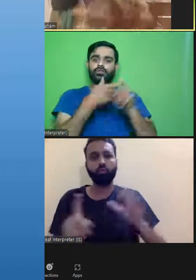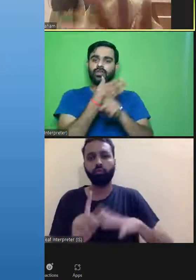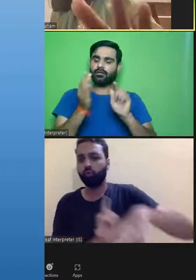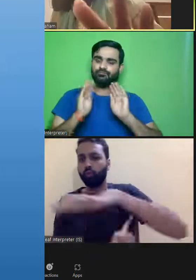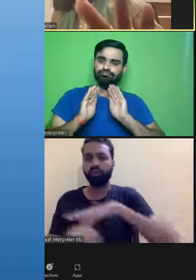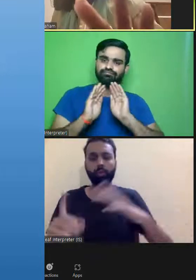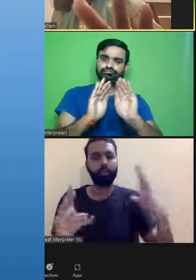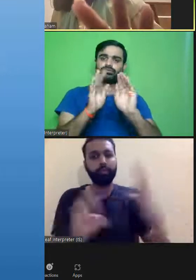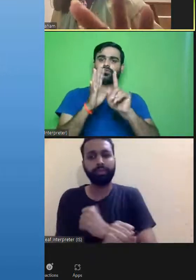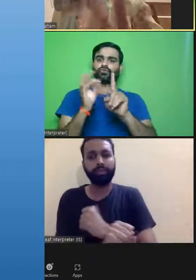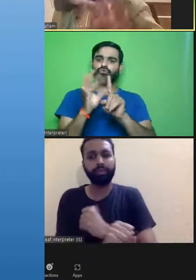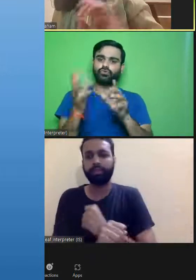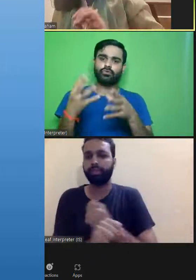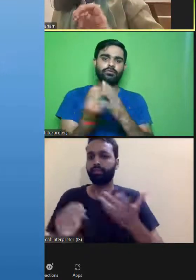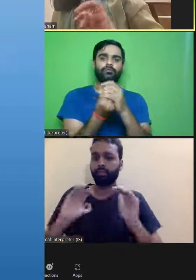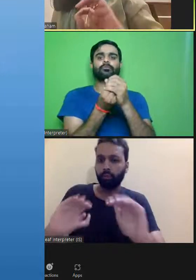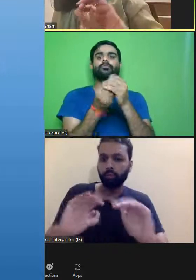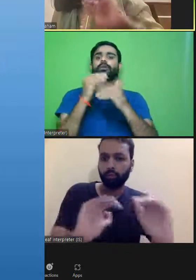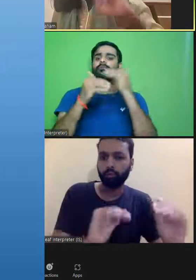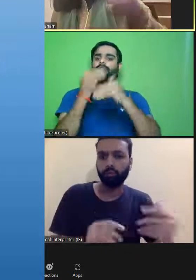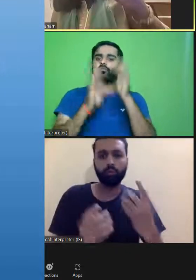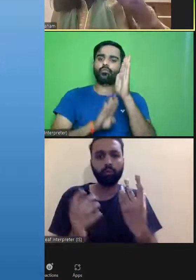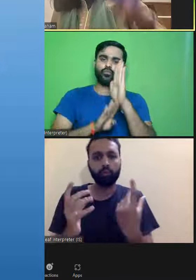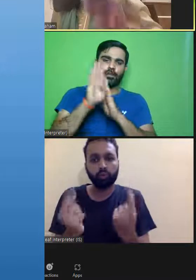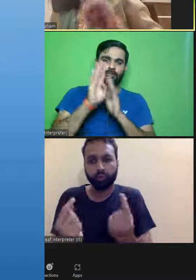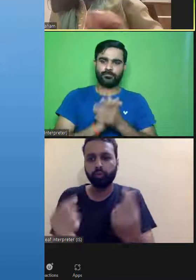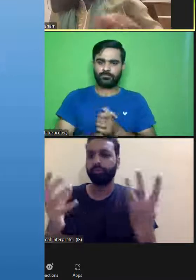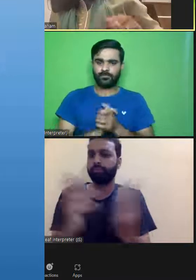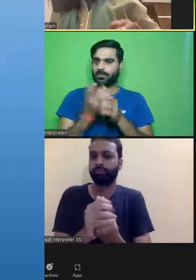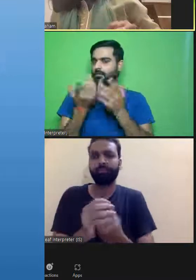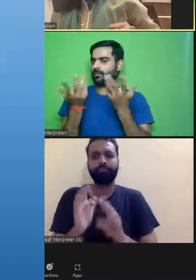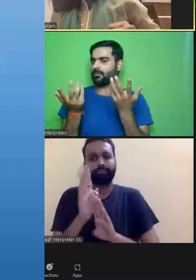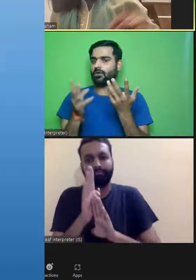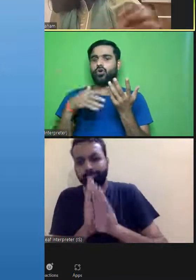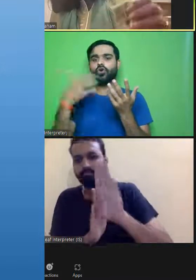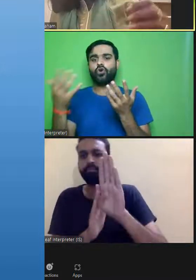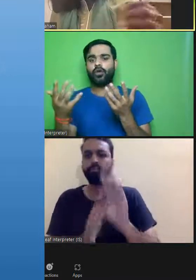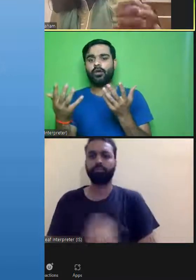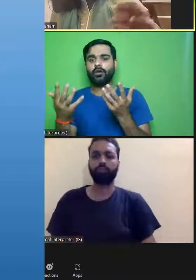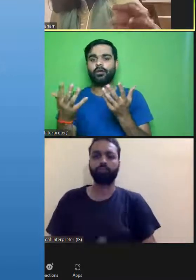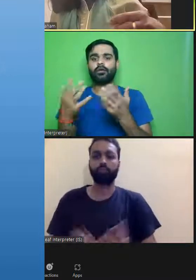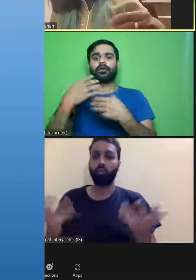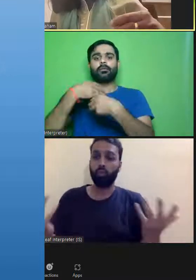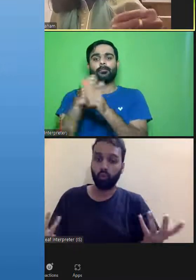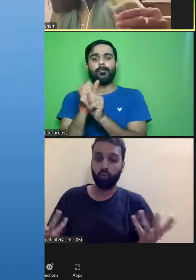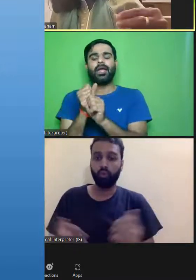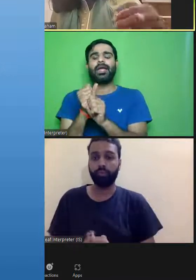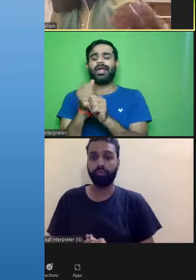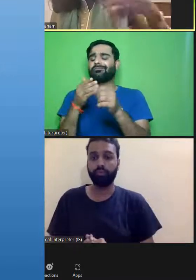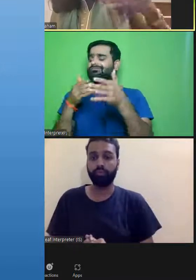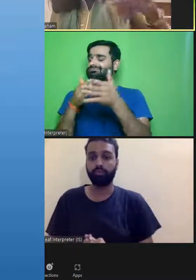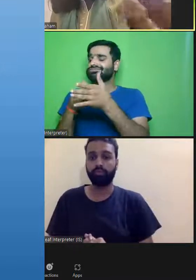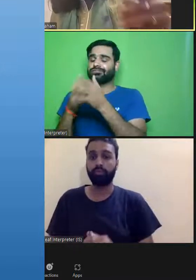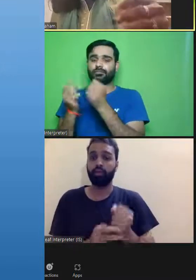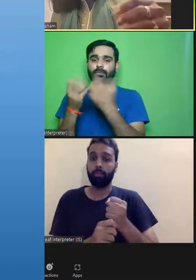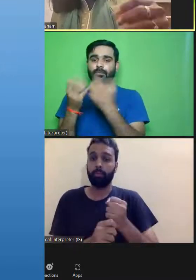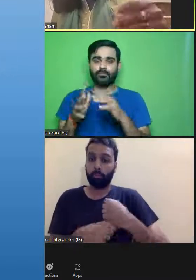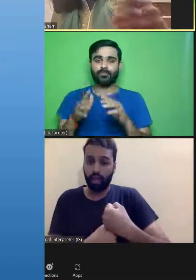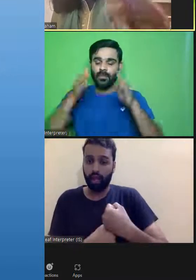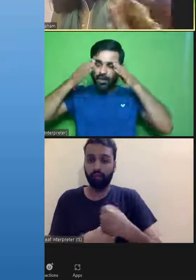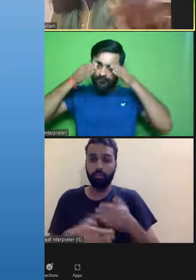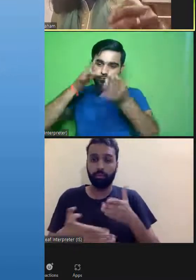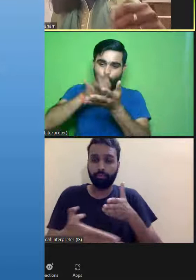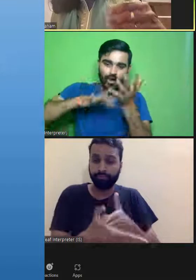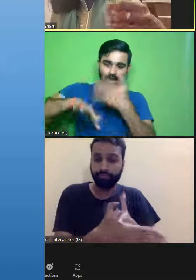there were silos and parallel processes happening. And as Venki said, some of the focus areas